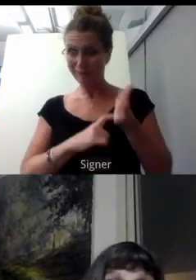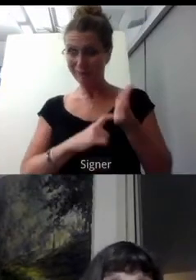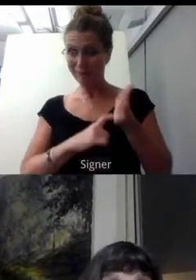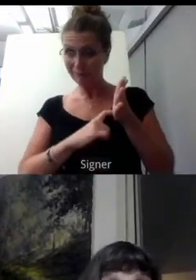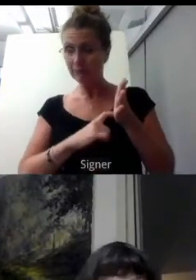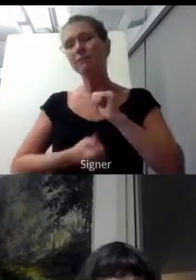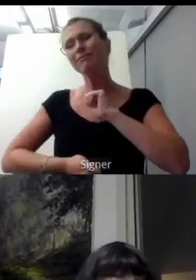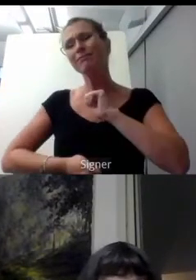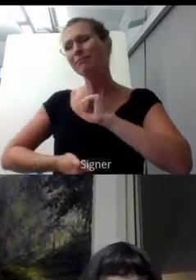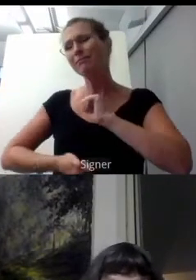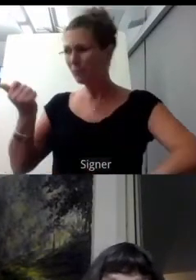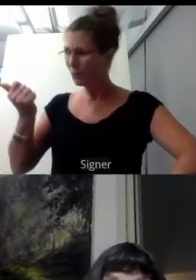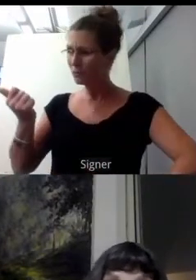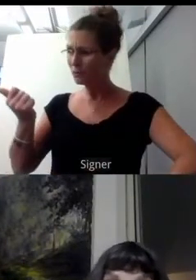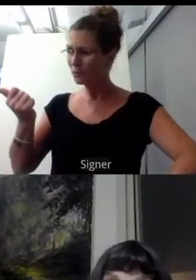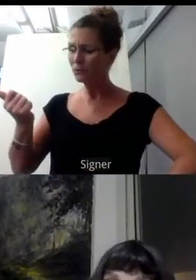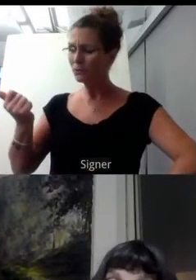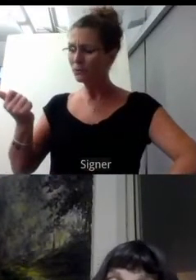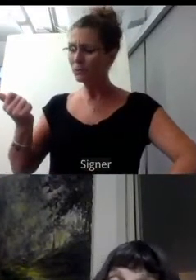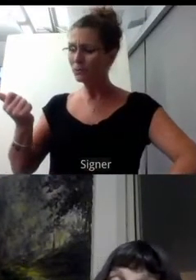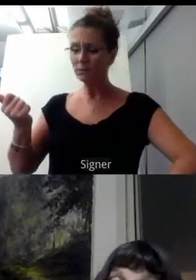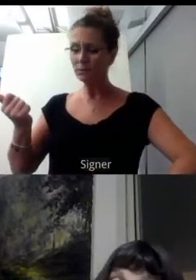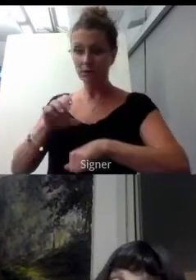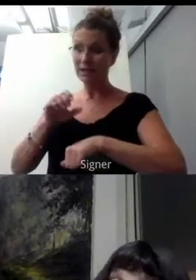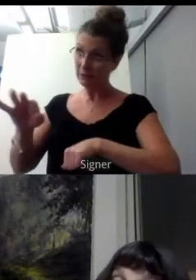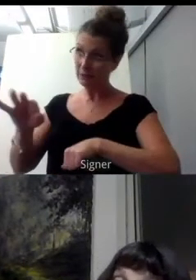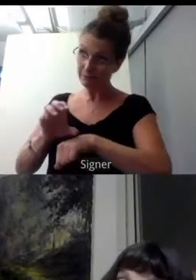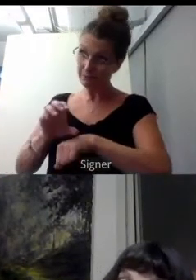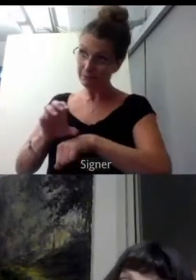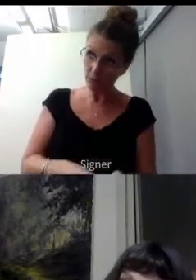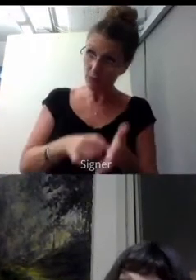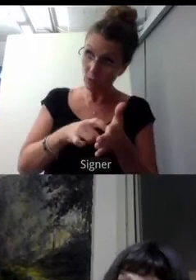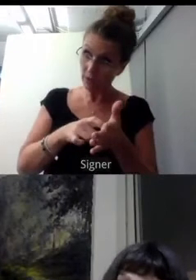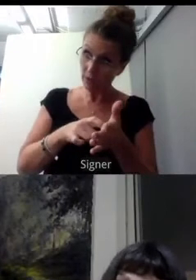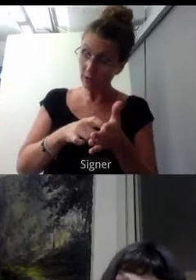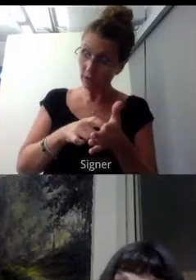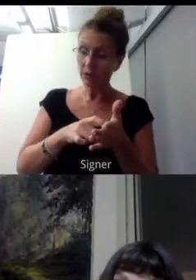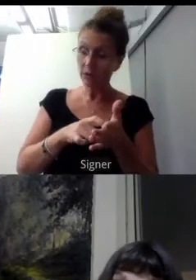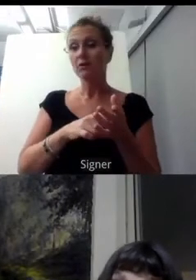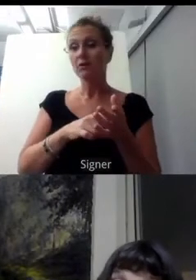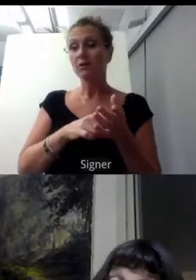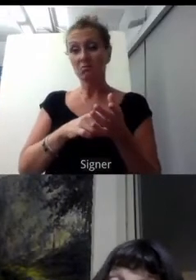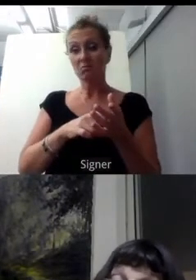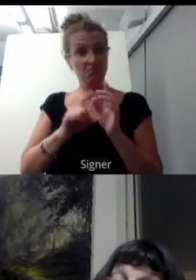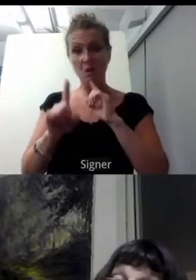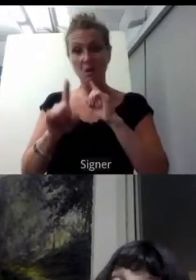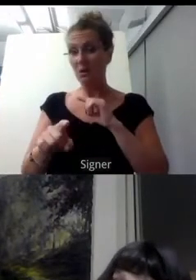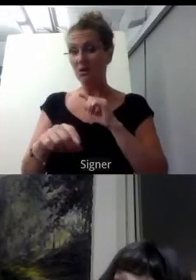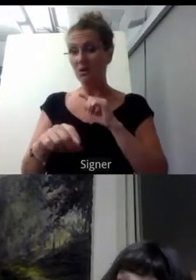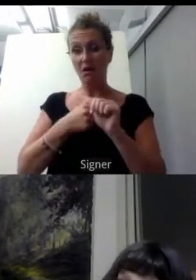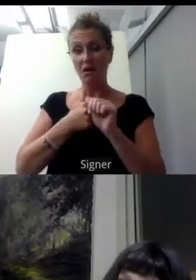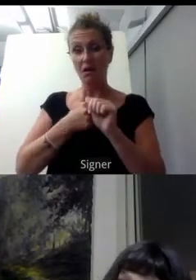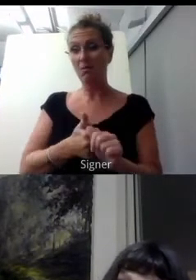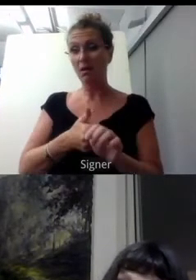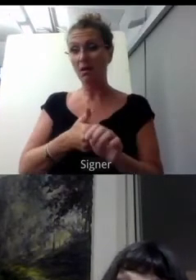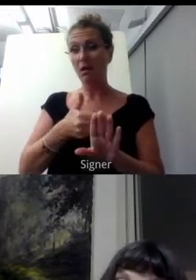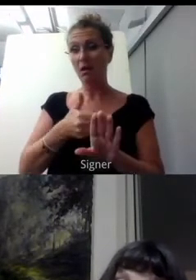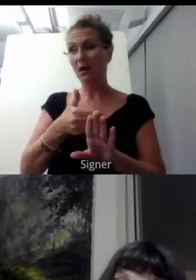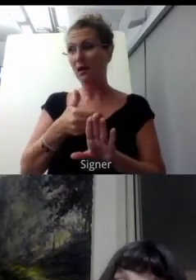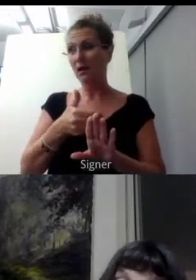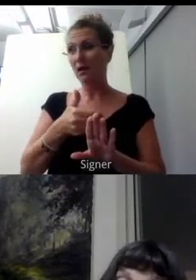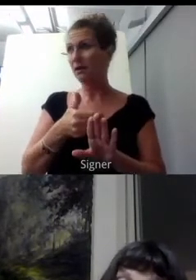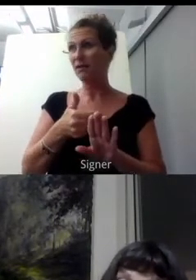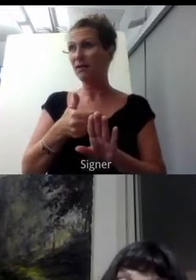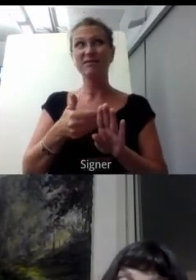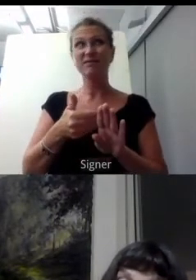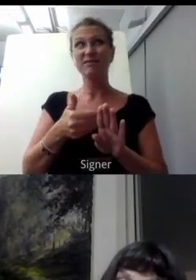out, the orders are complied with. Only the minority that does not comply with